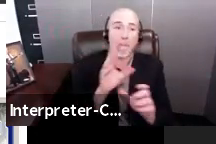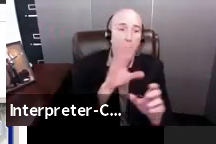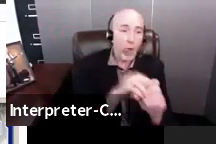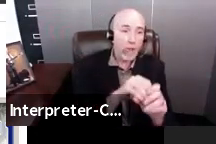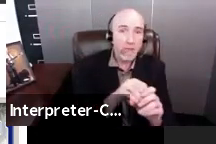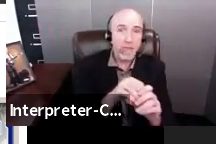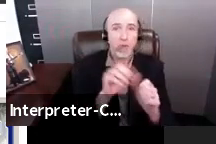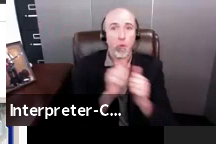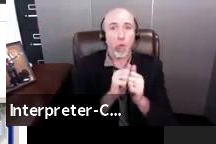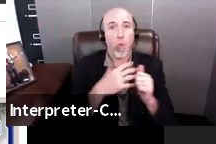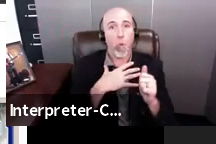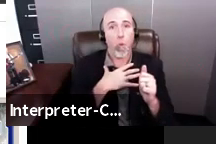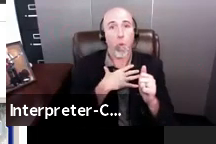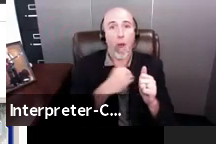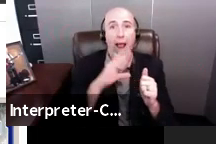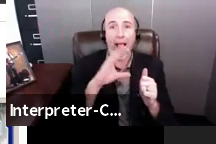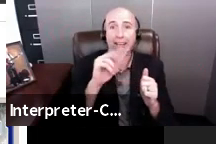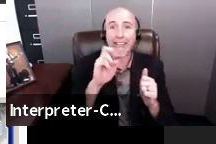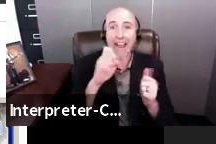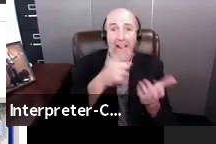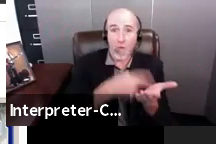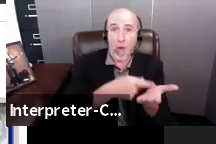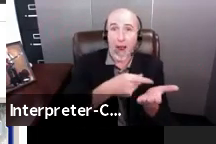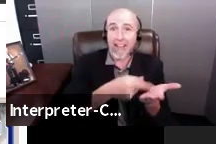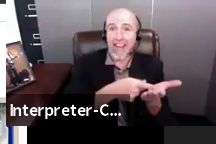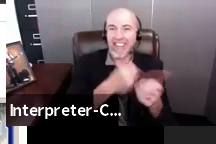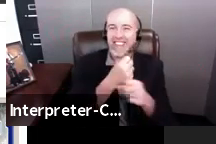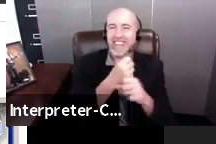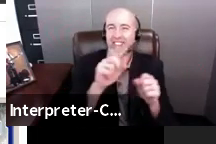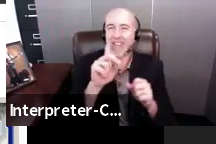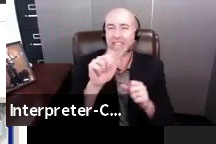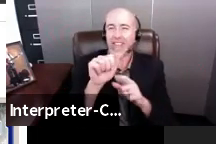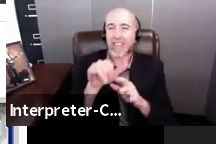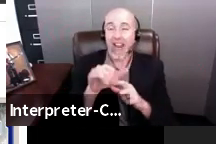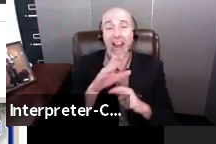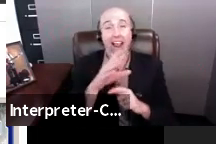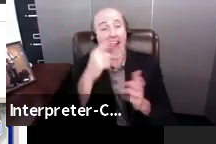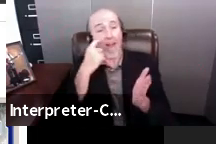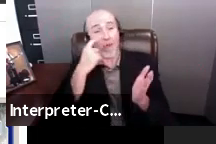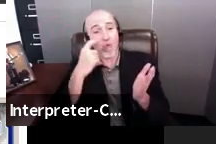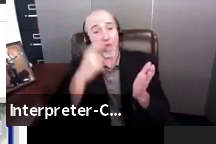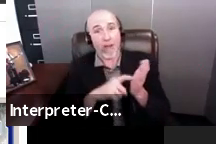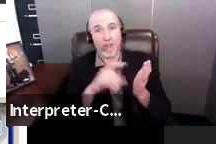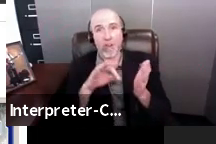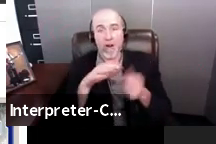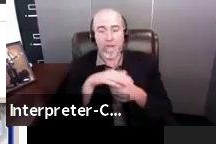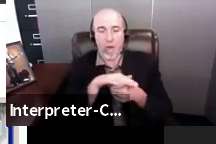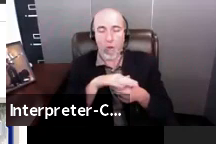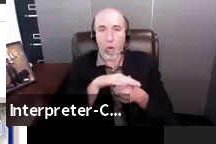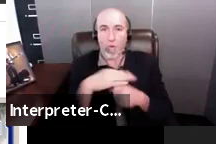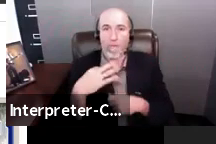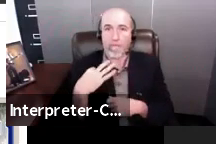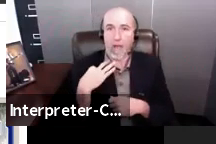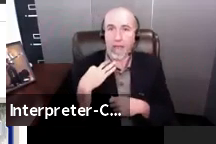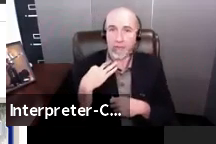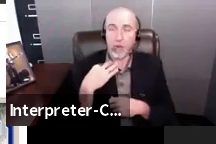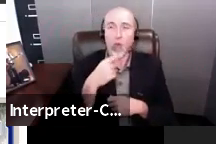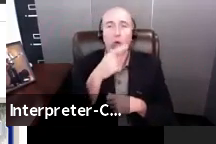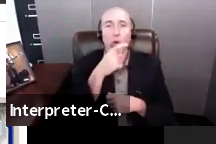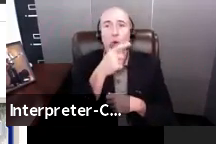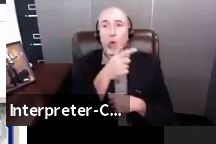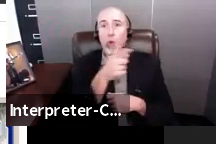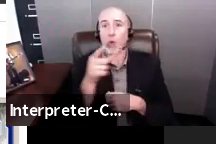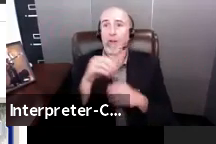the White Cane Safety Day, and the recognition of local volunteers who in